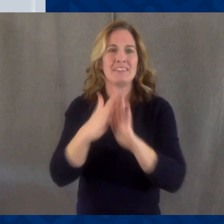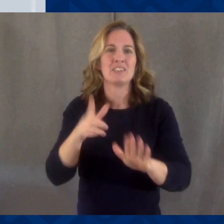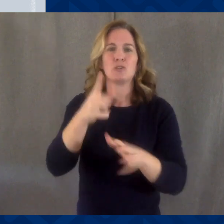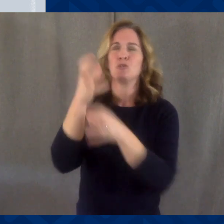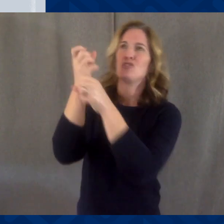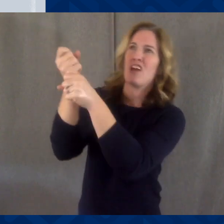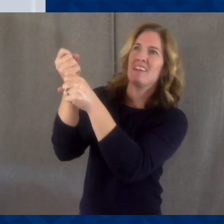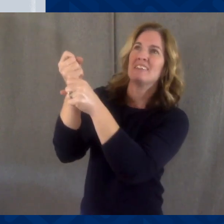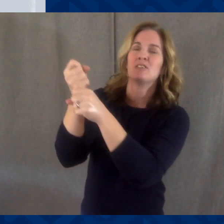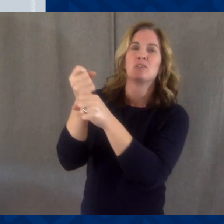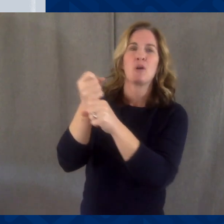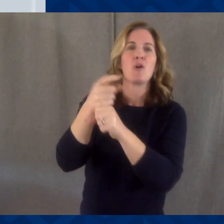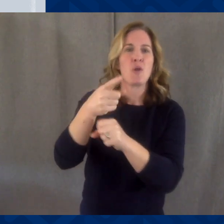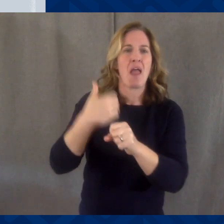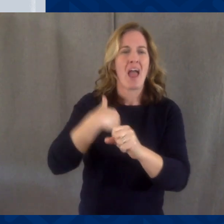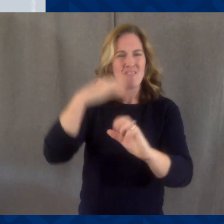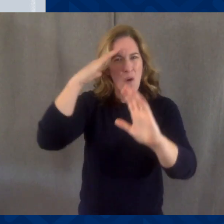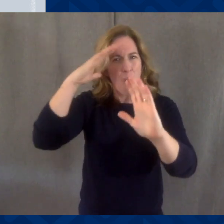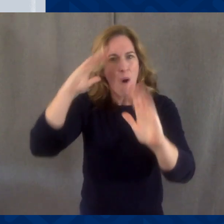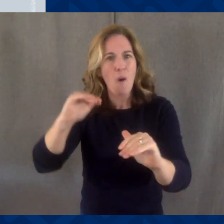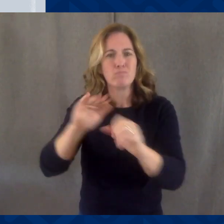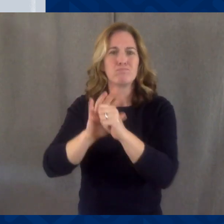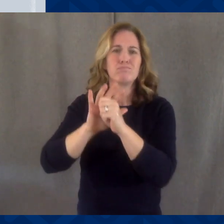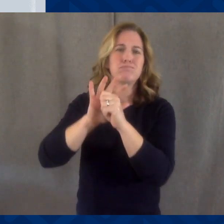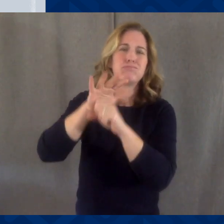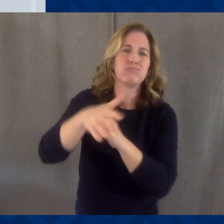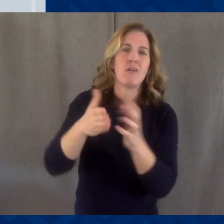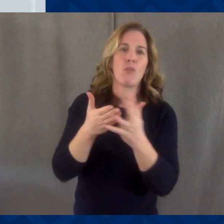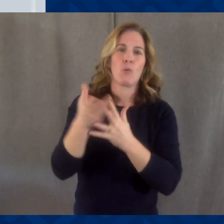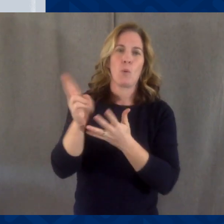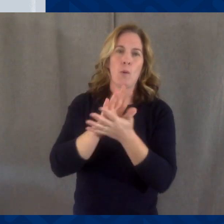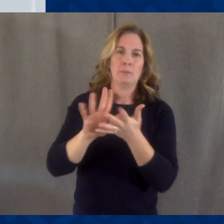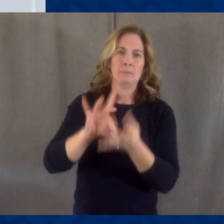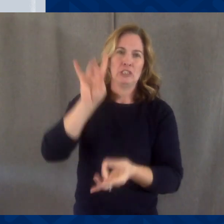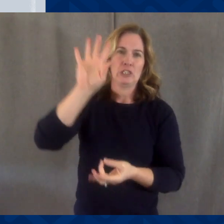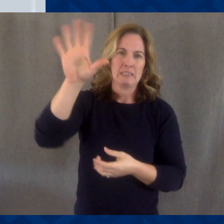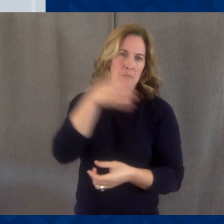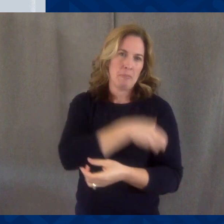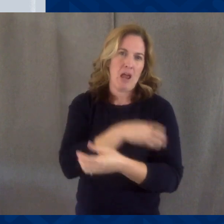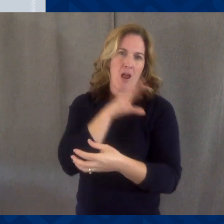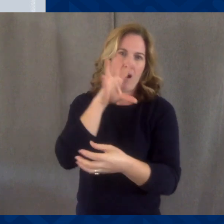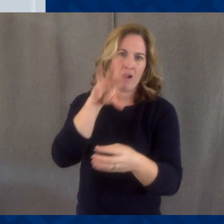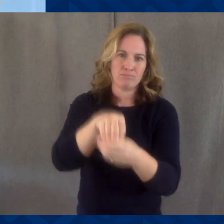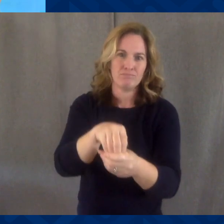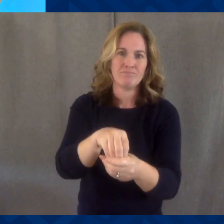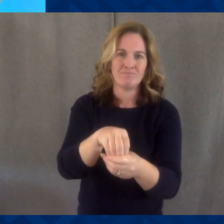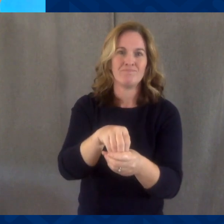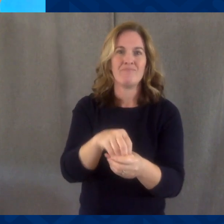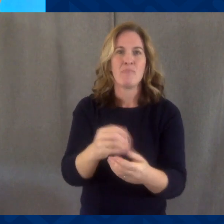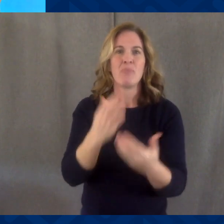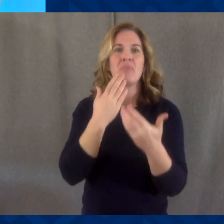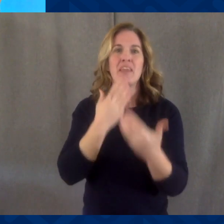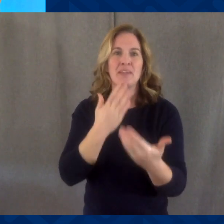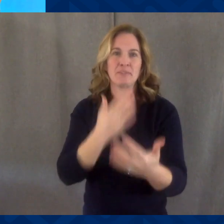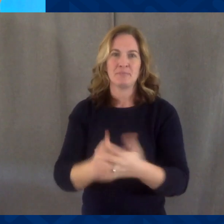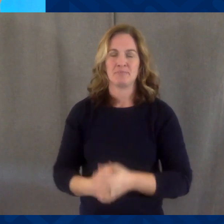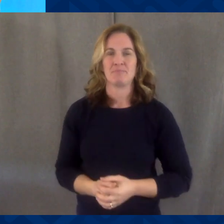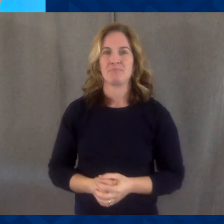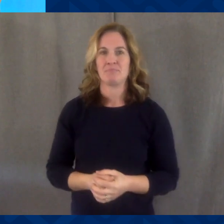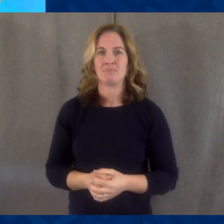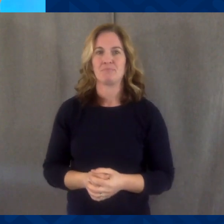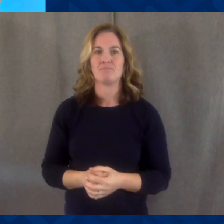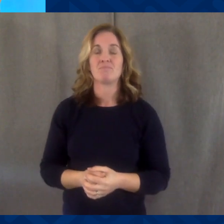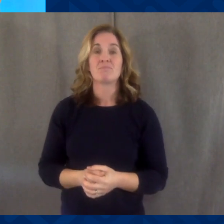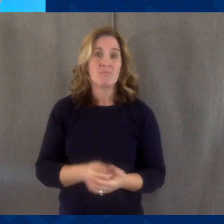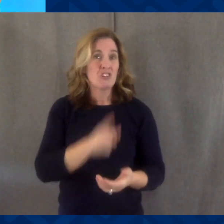with hope by the power of the Holy Spirit. Thanks for your continued generosity. And it's so easy